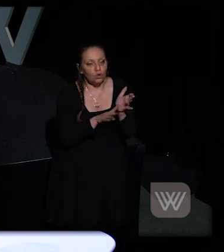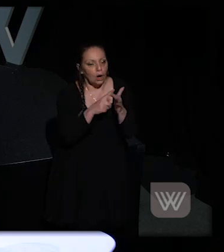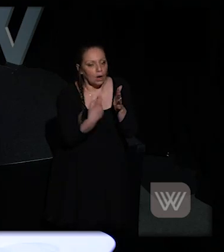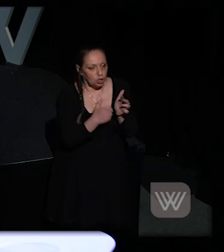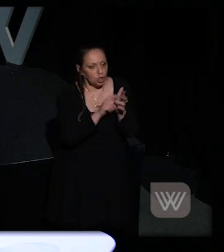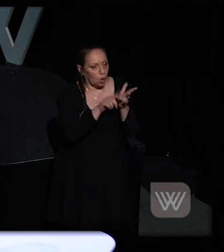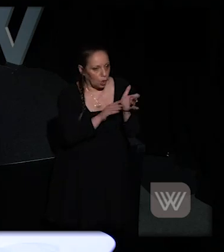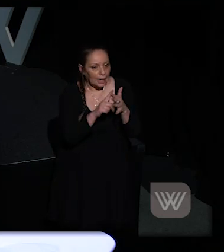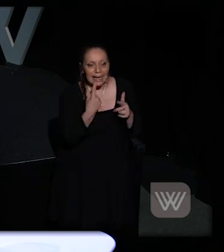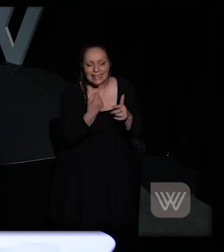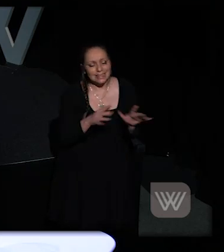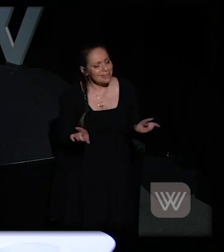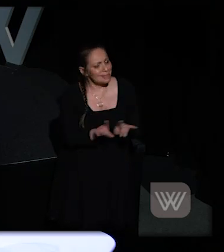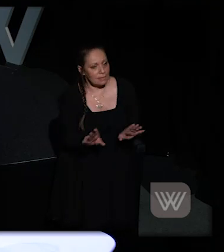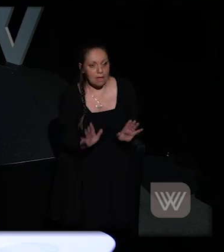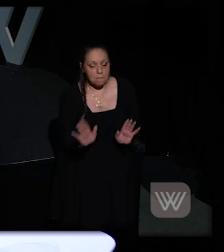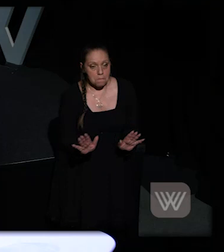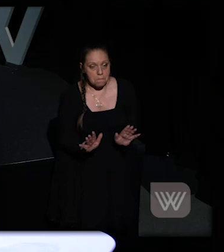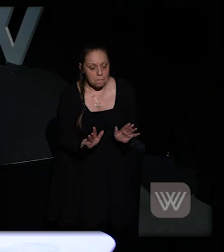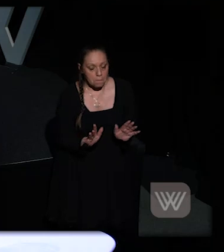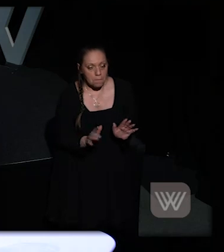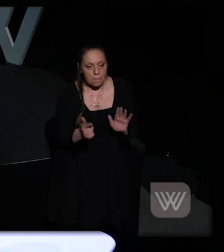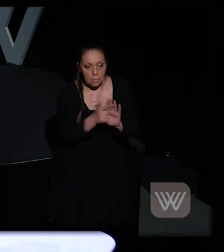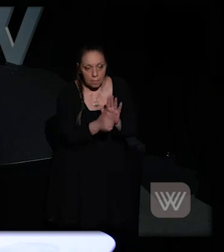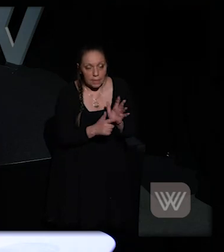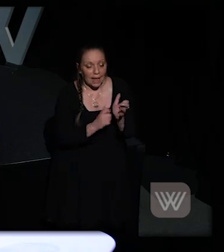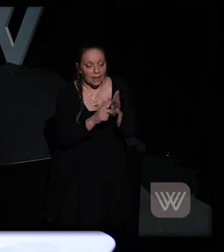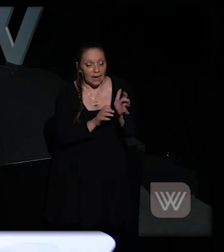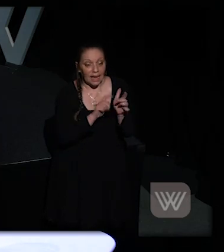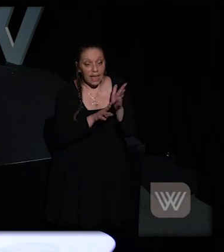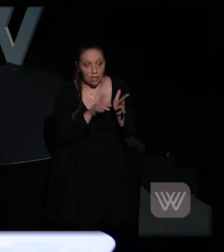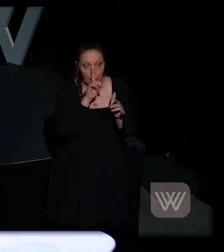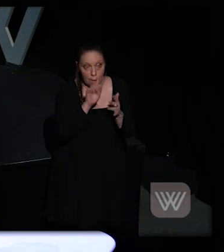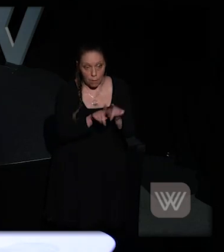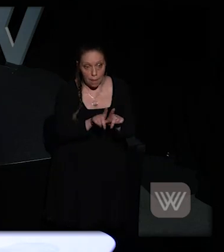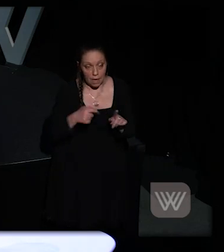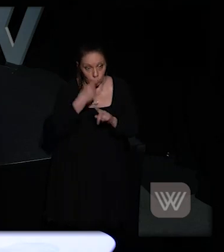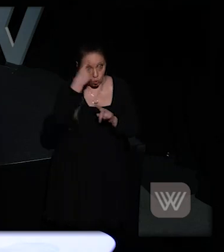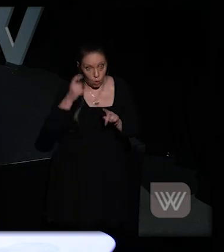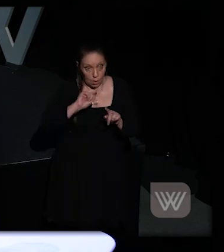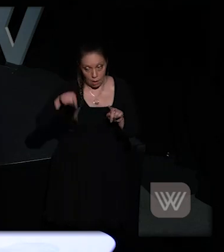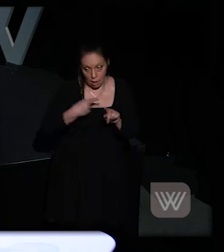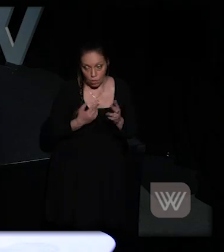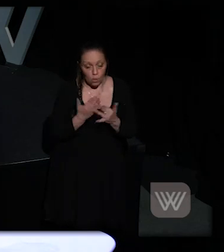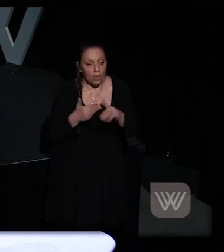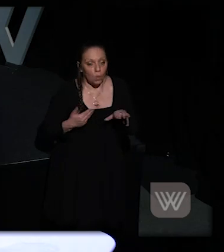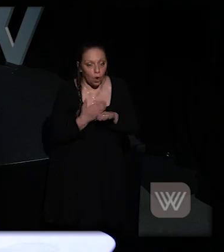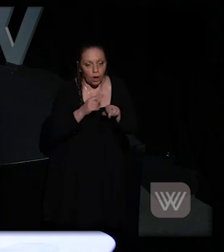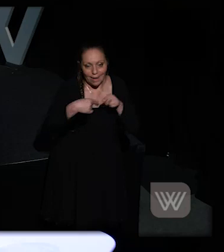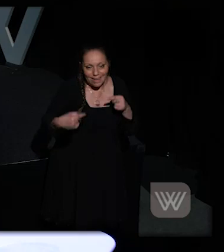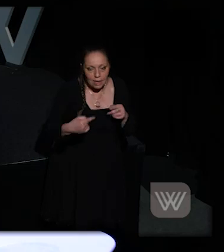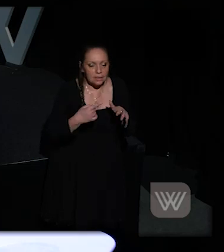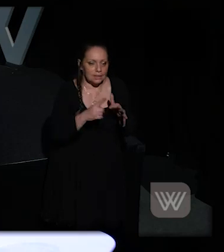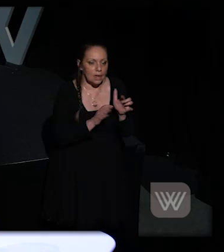said that, you know, litigation by people like me who've been traumatized in the course of their work against employees is